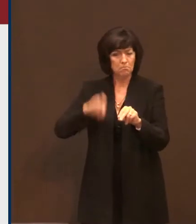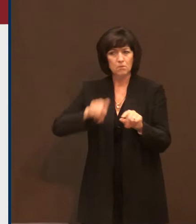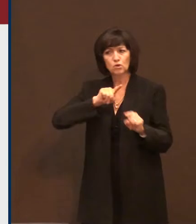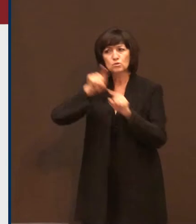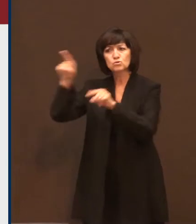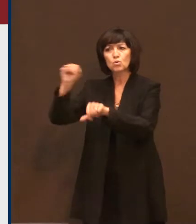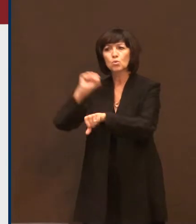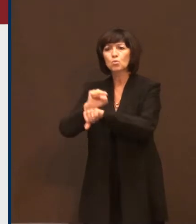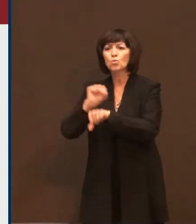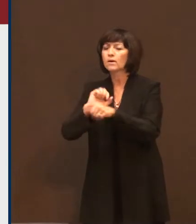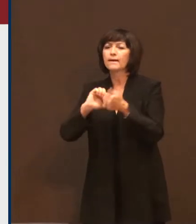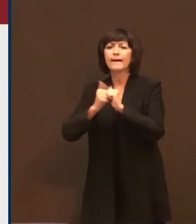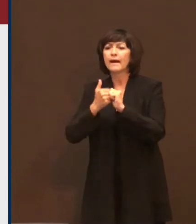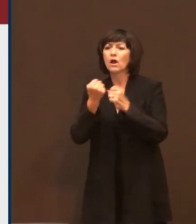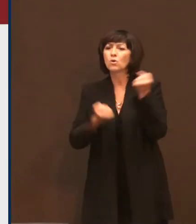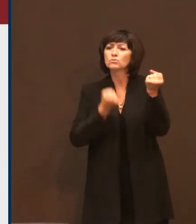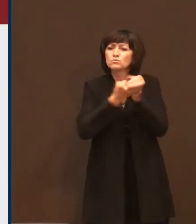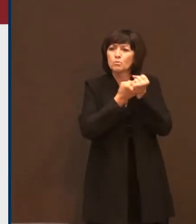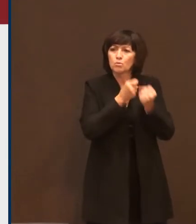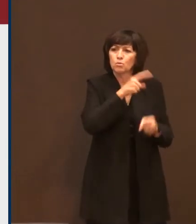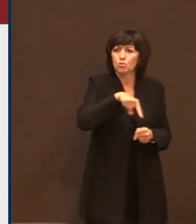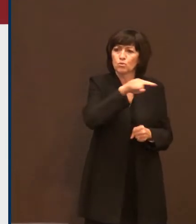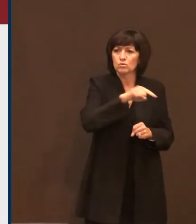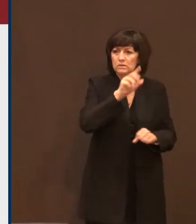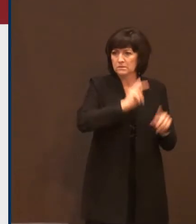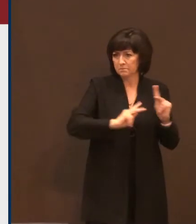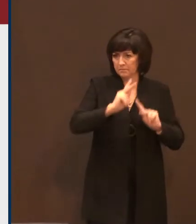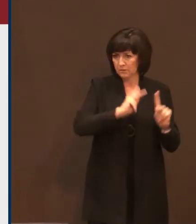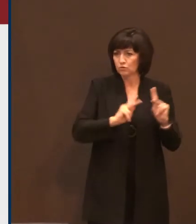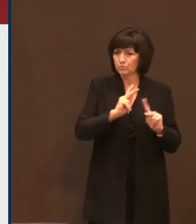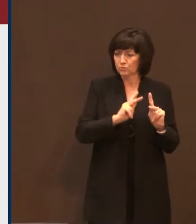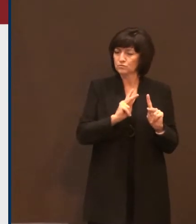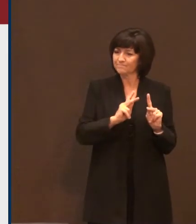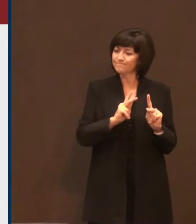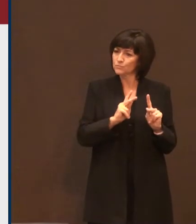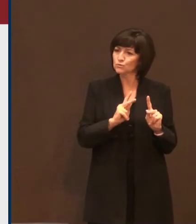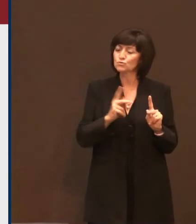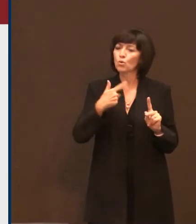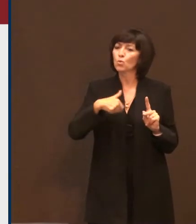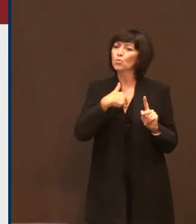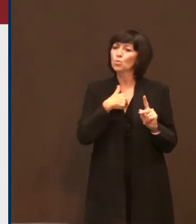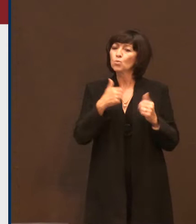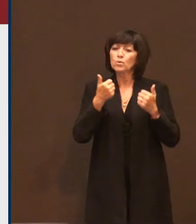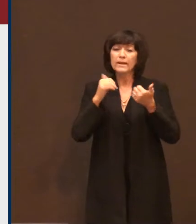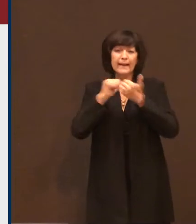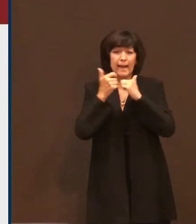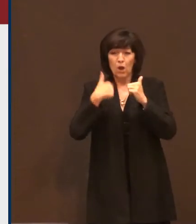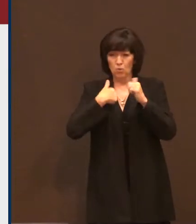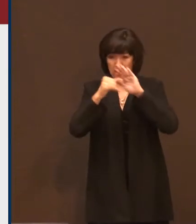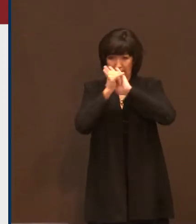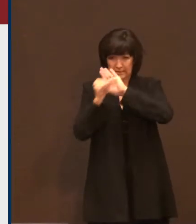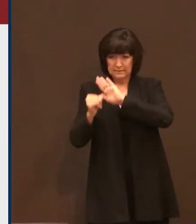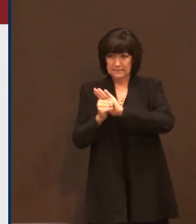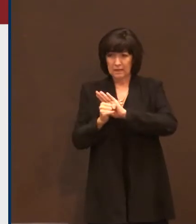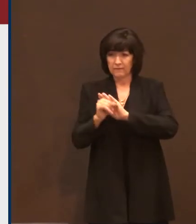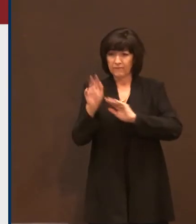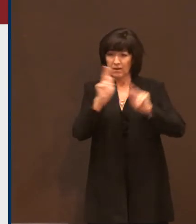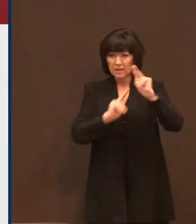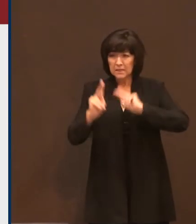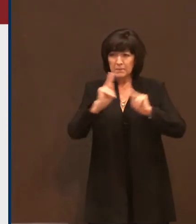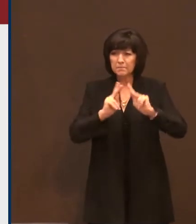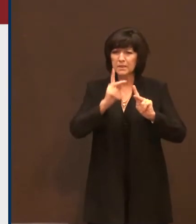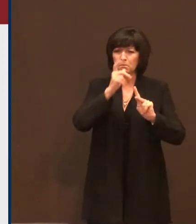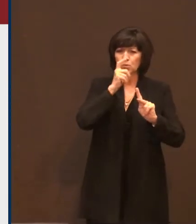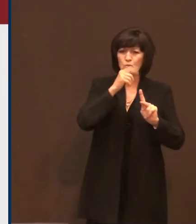identified, and this occurred over a year ago, by using what we called a health index score, which used a combination of